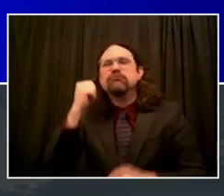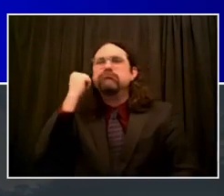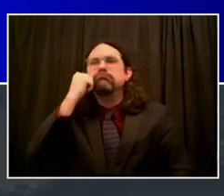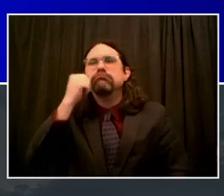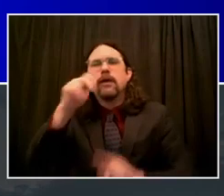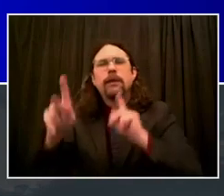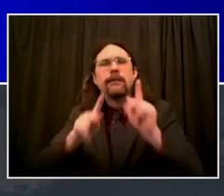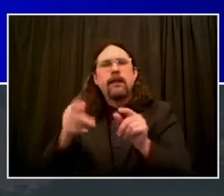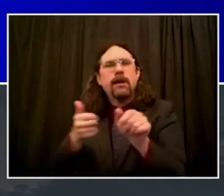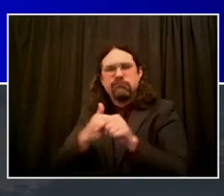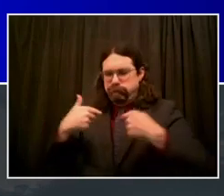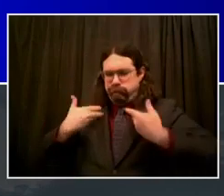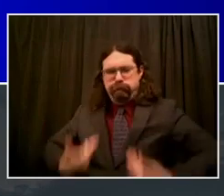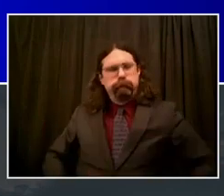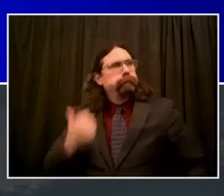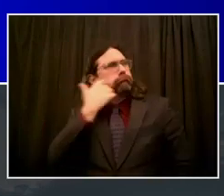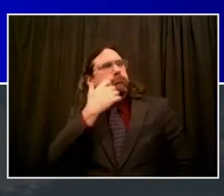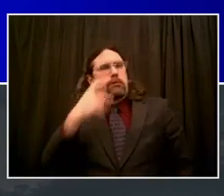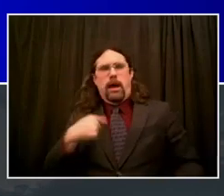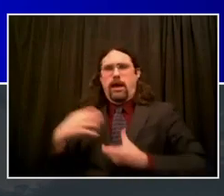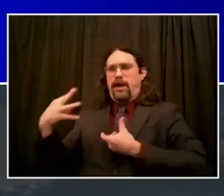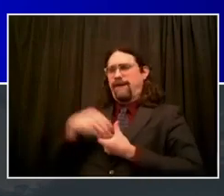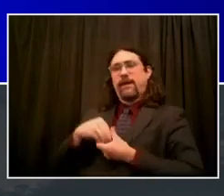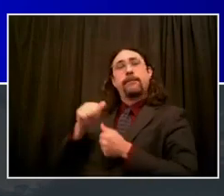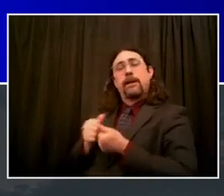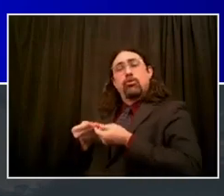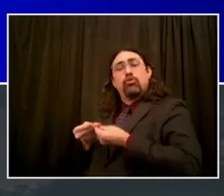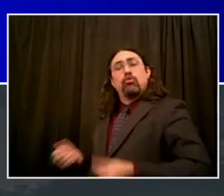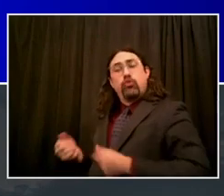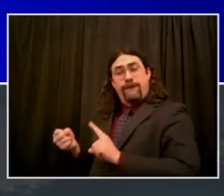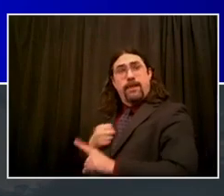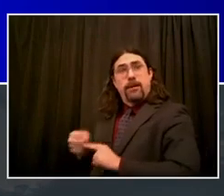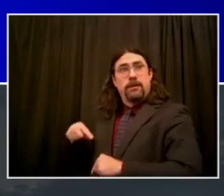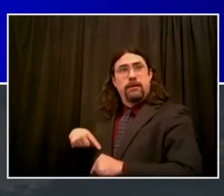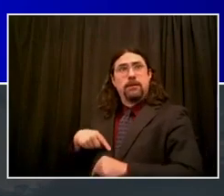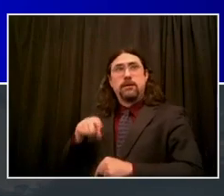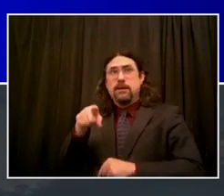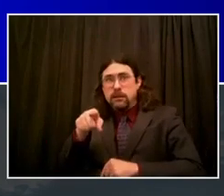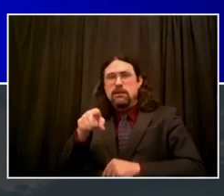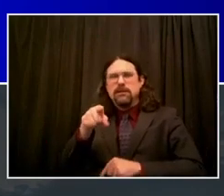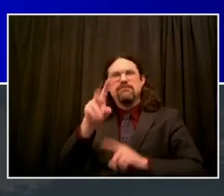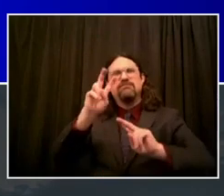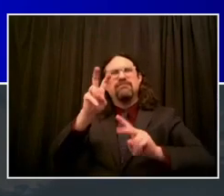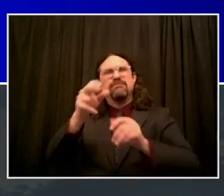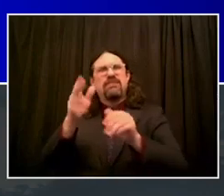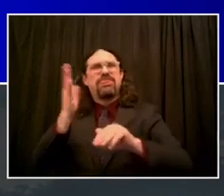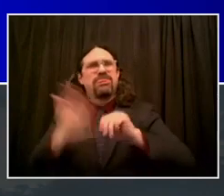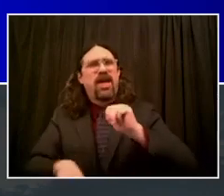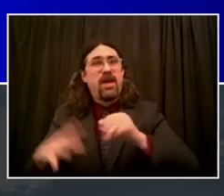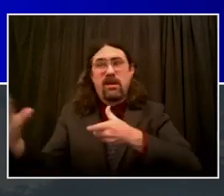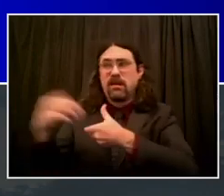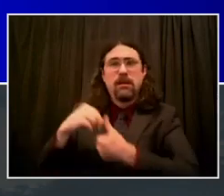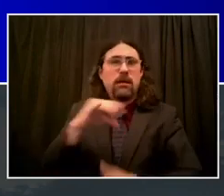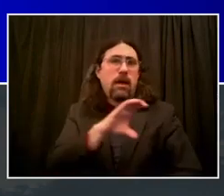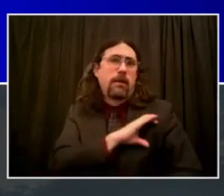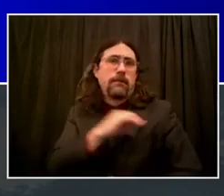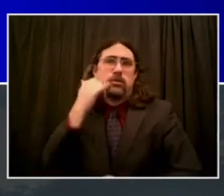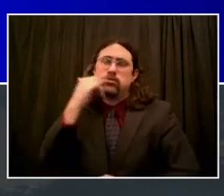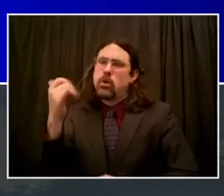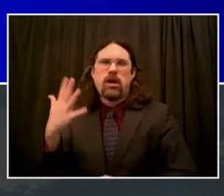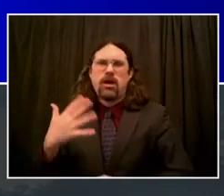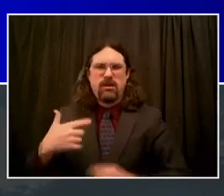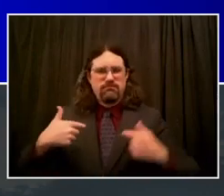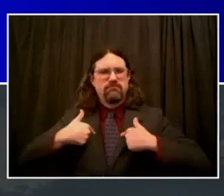of this horrible challenge with the coronavirus, it's become clearer and clearer that the Cure Violence